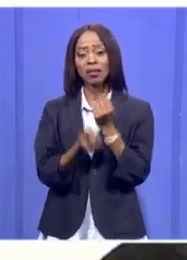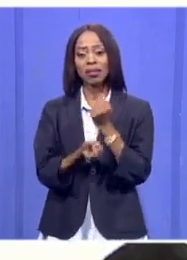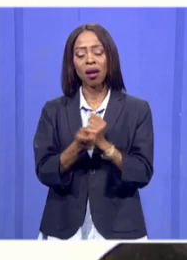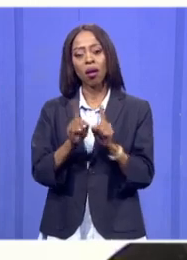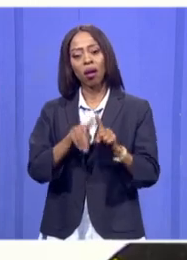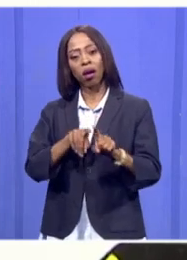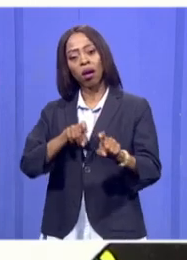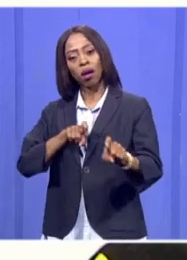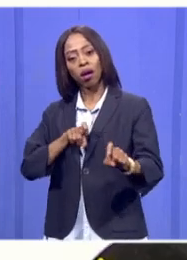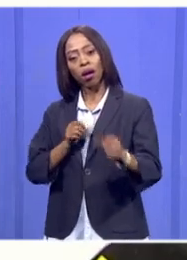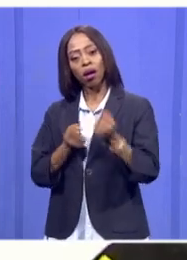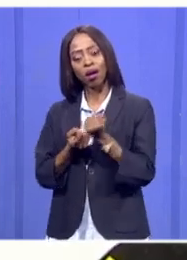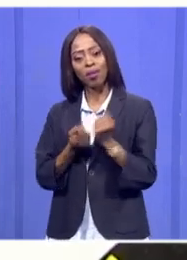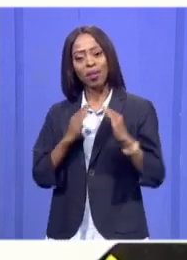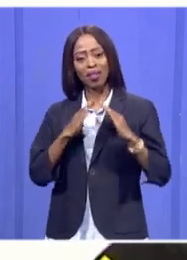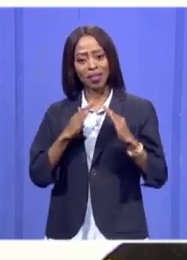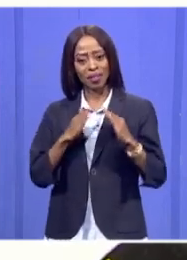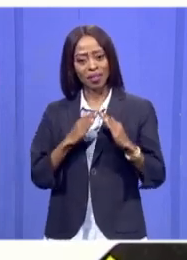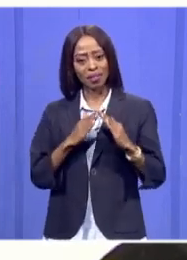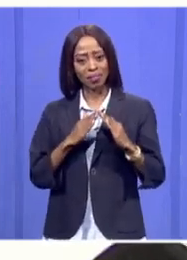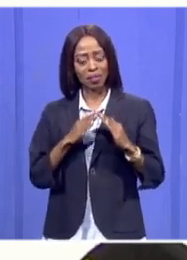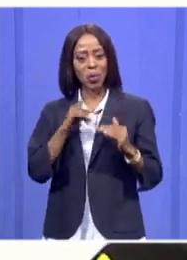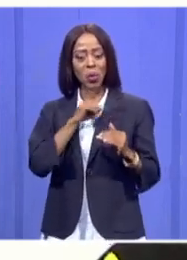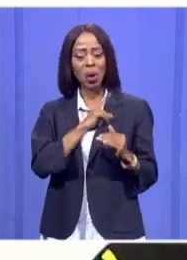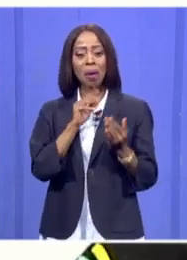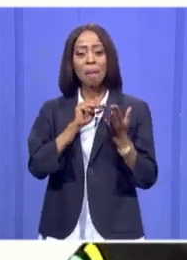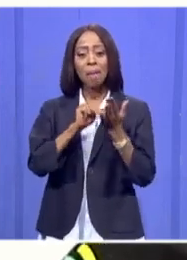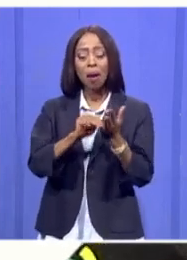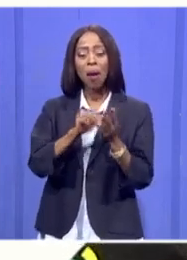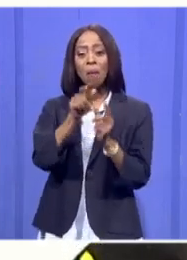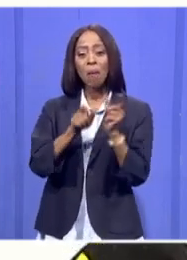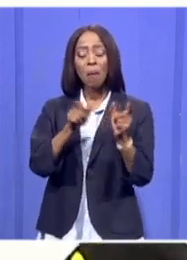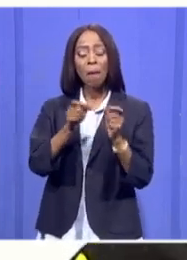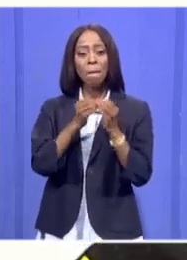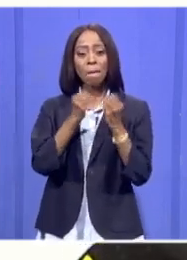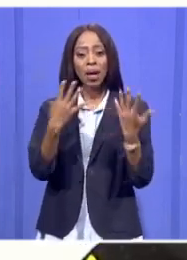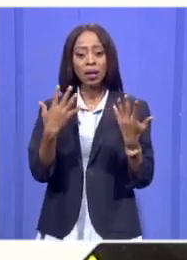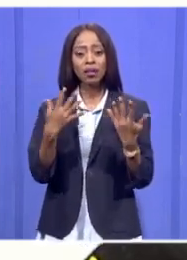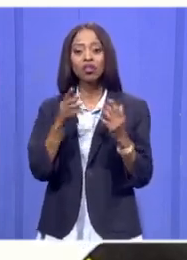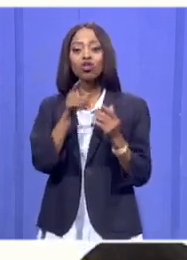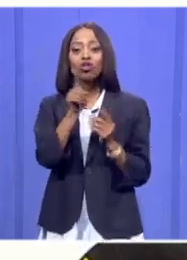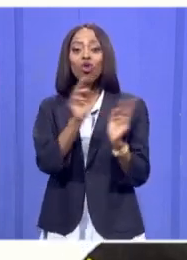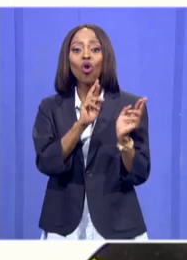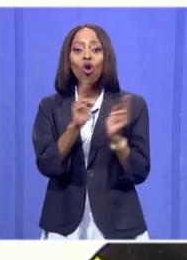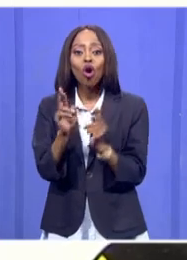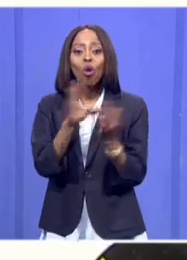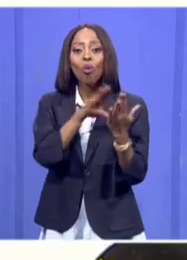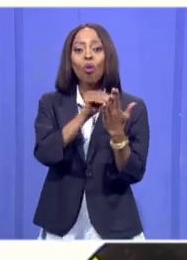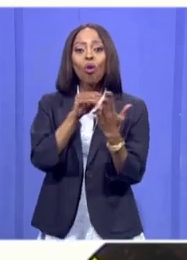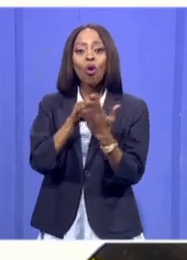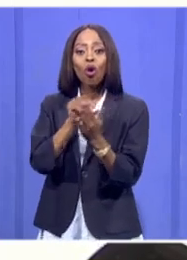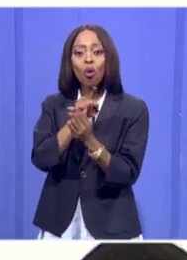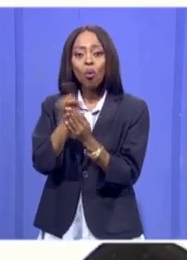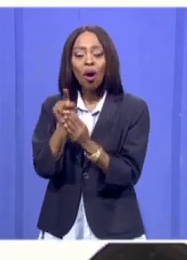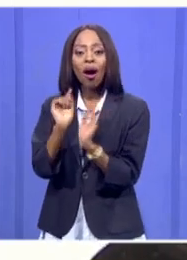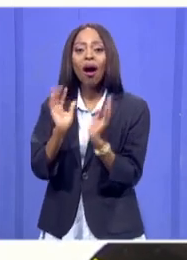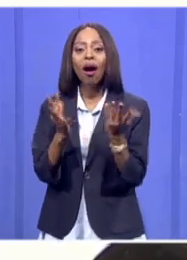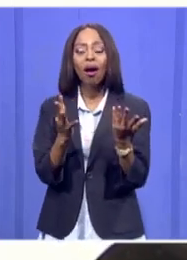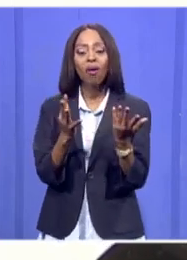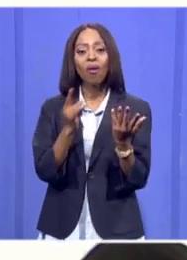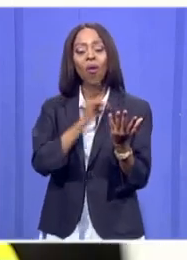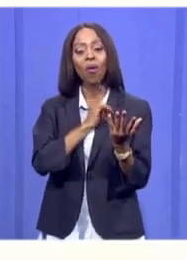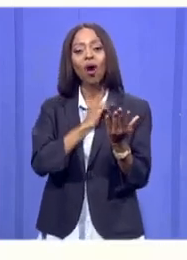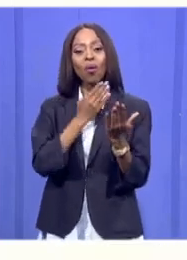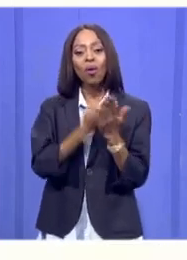at housing, going into the millions. How do you hope to replicate this in a way that you're able to start